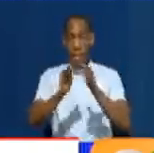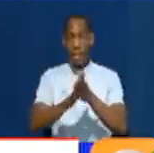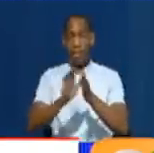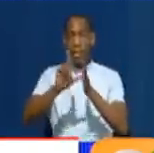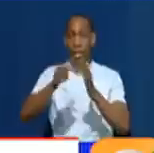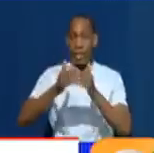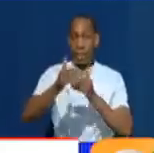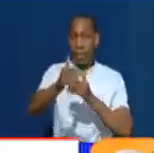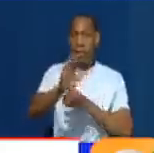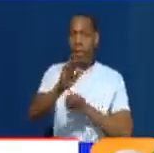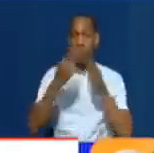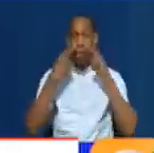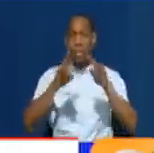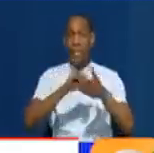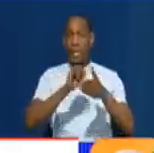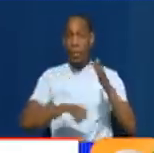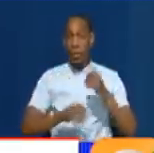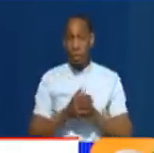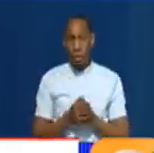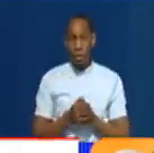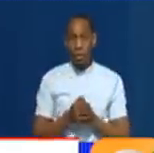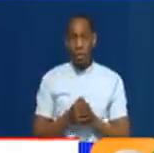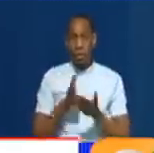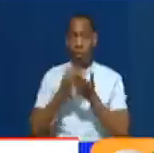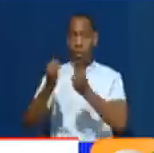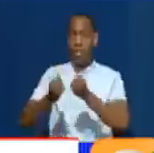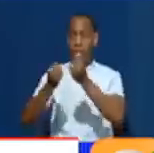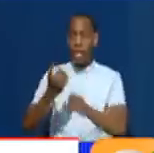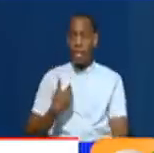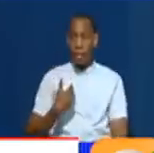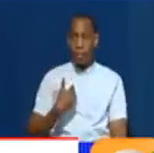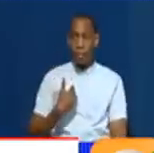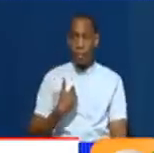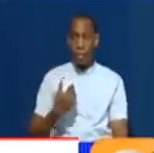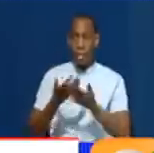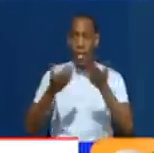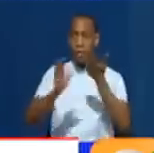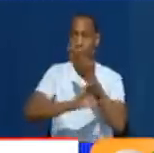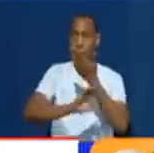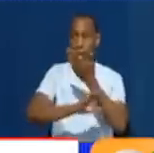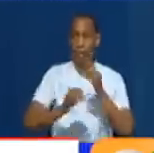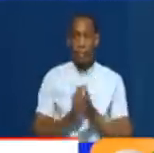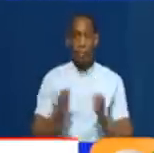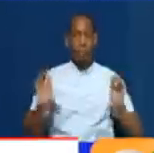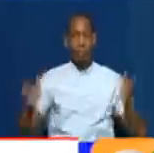later you will see that we have strength around the